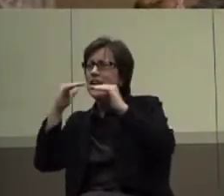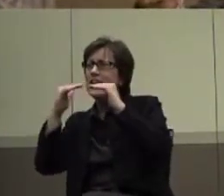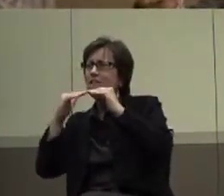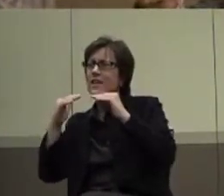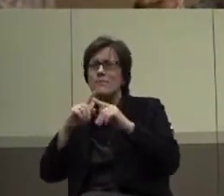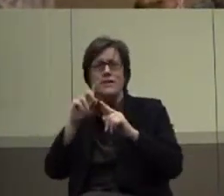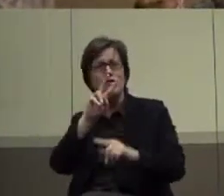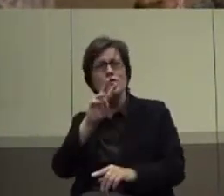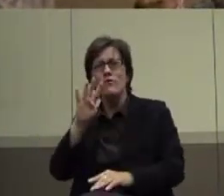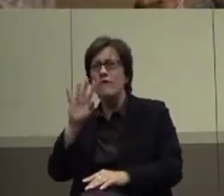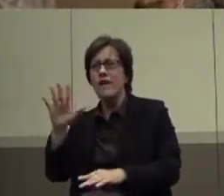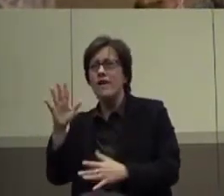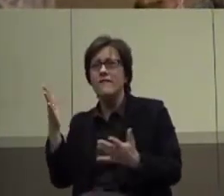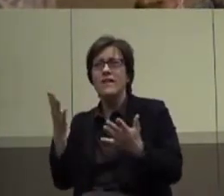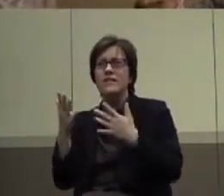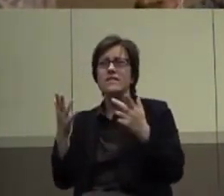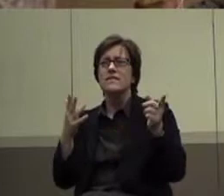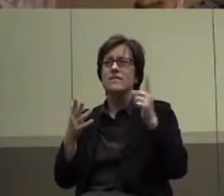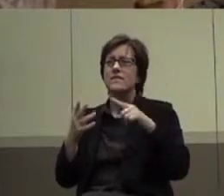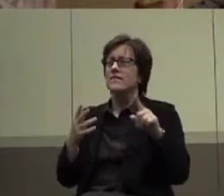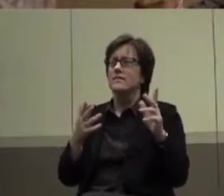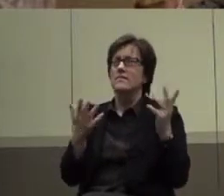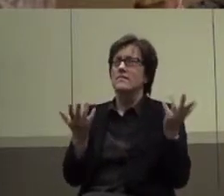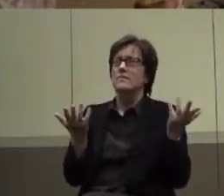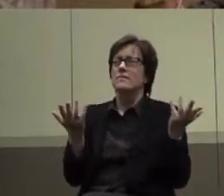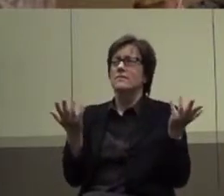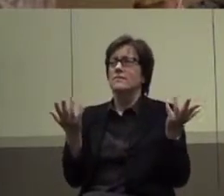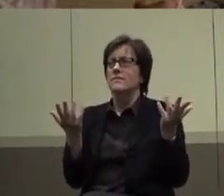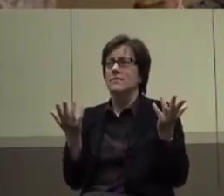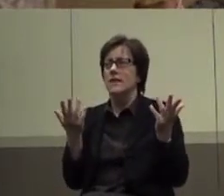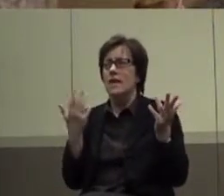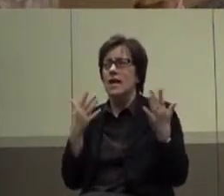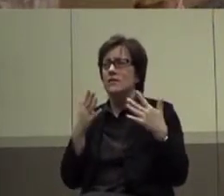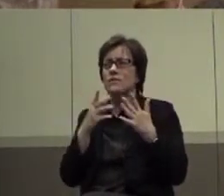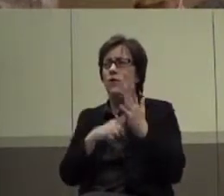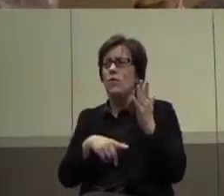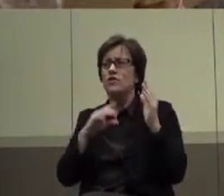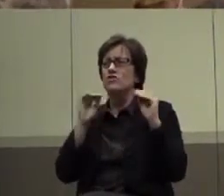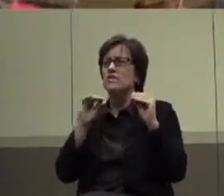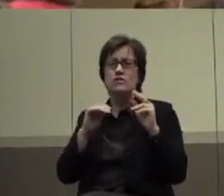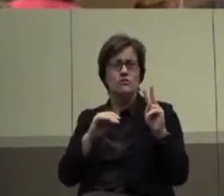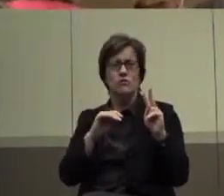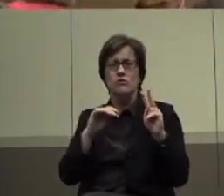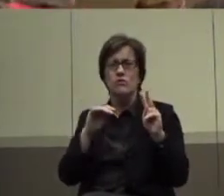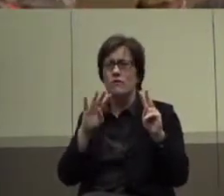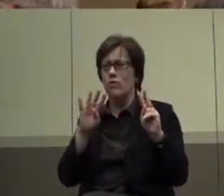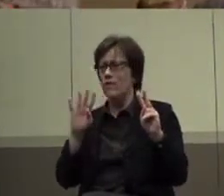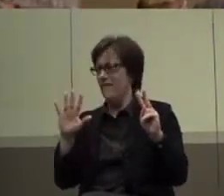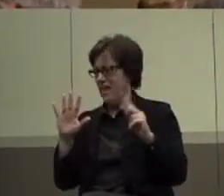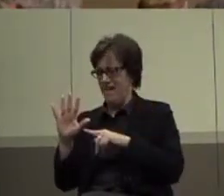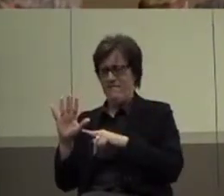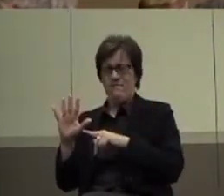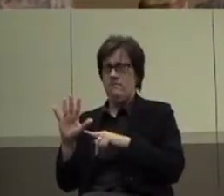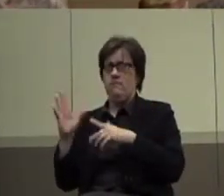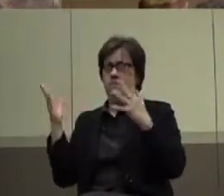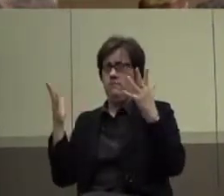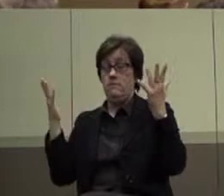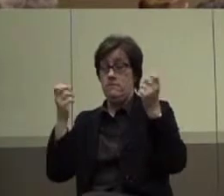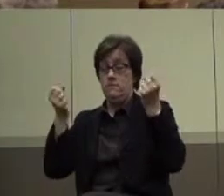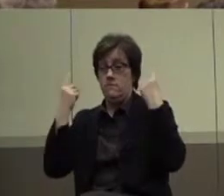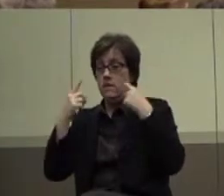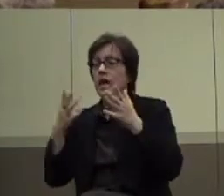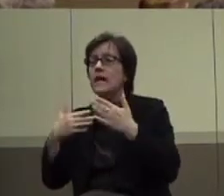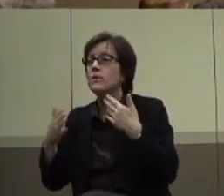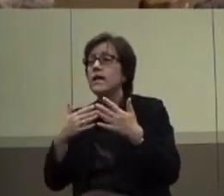So 5, yeah. But it's like, I'm not sure how that would actually teach it. But anyhow, maybe it's just me. Other comments, questions about the